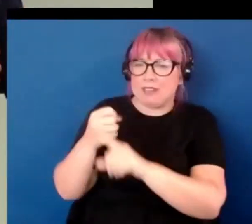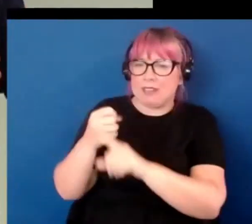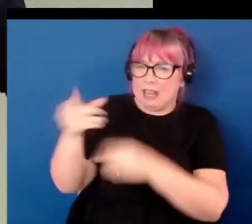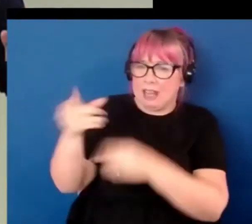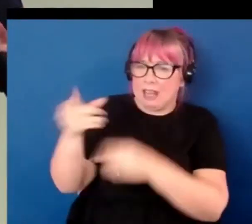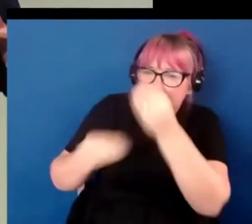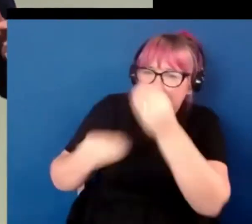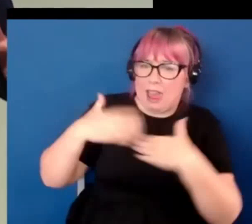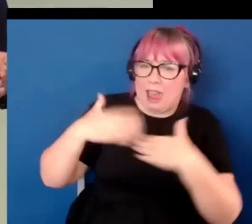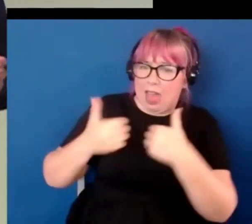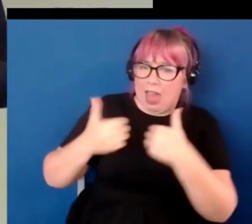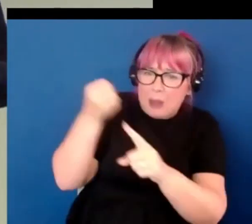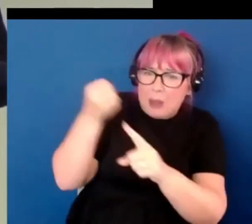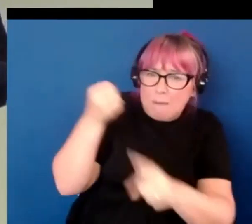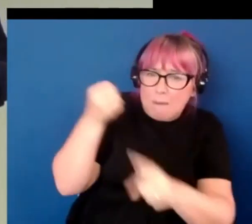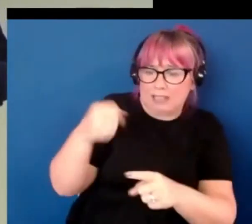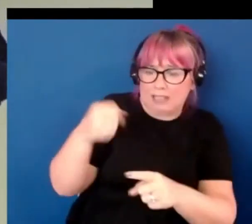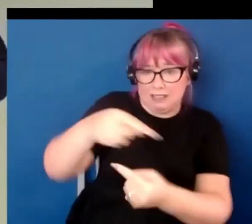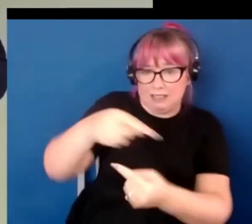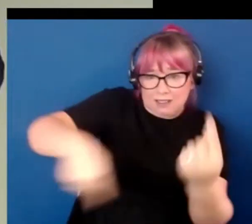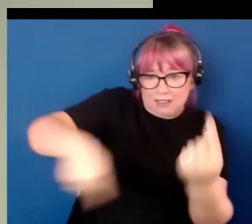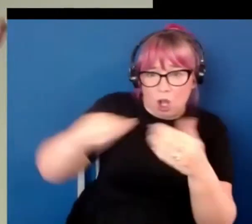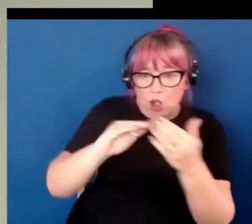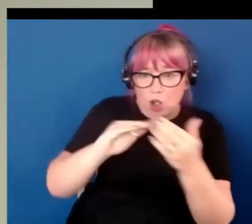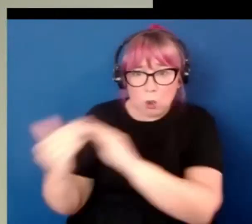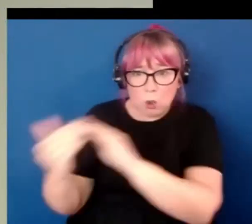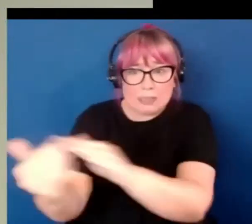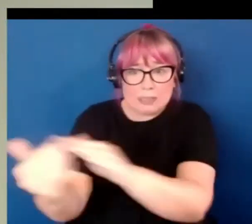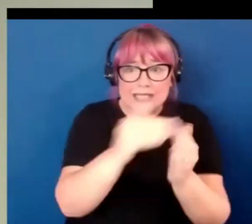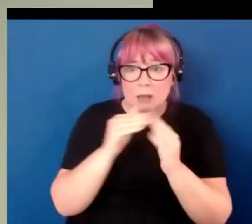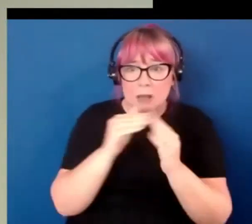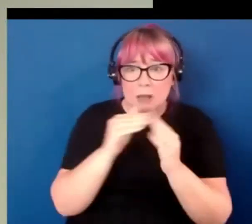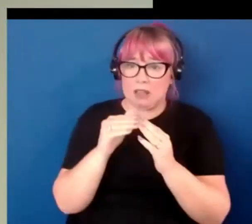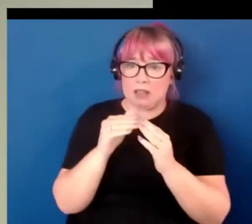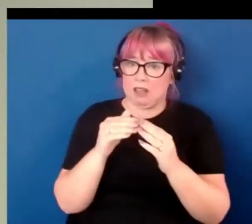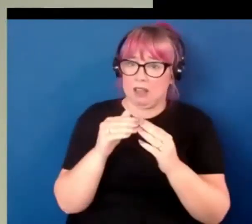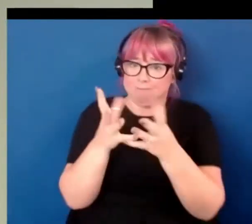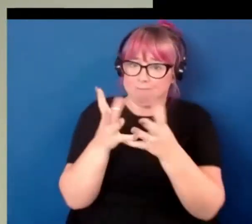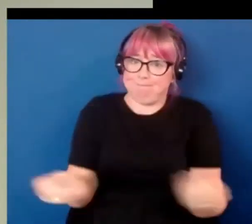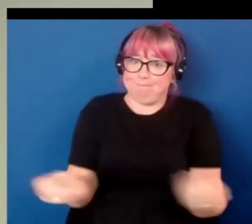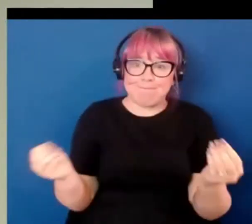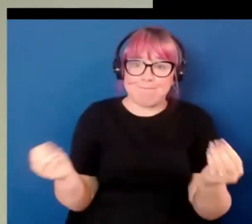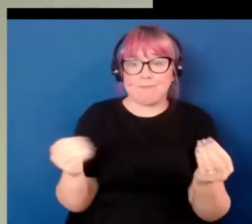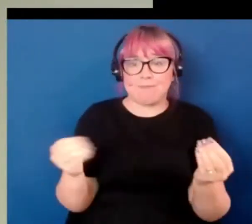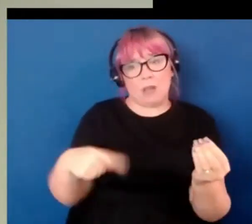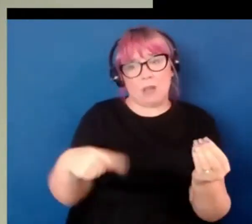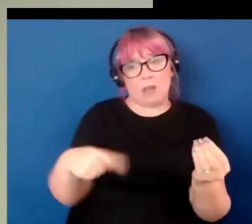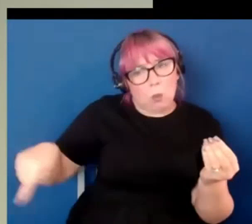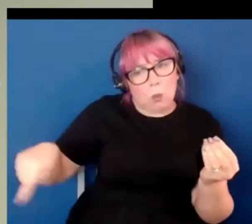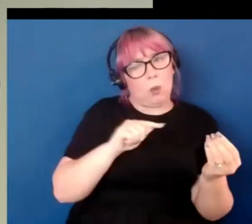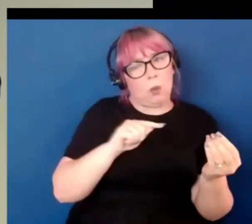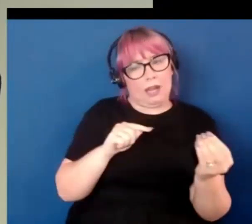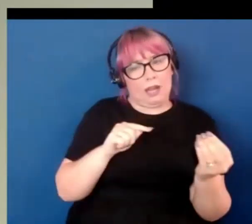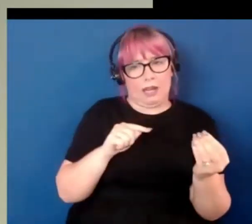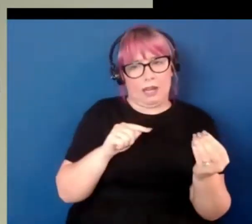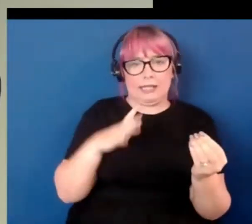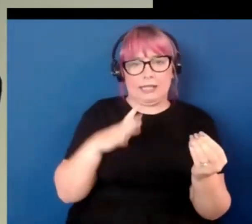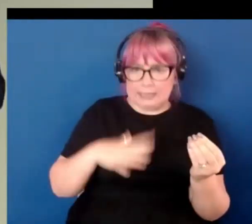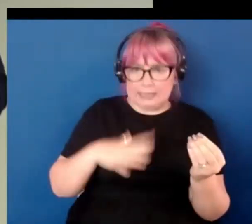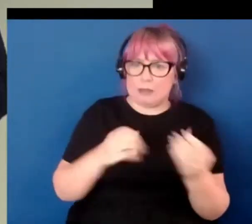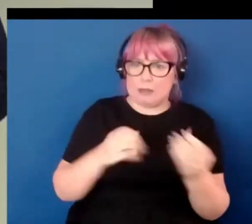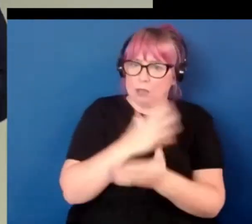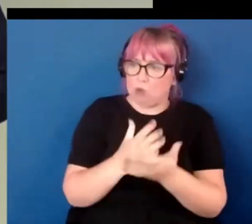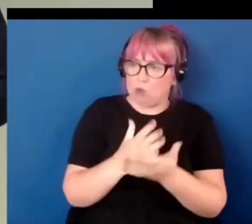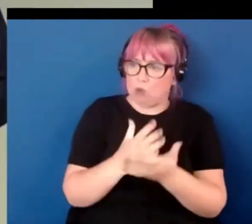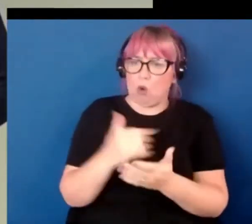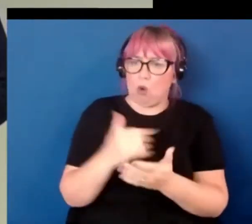and communities were being threatened. Like Pete, we need to be the ones bringing the movements together and making the